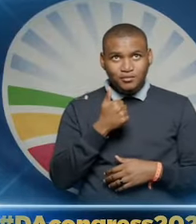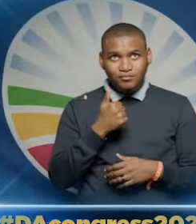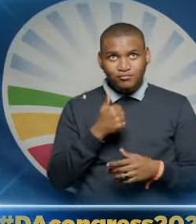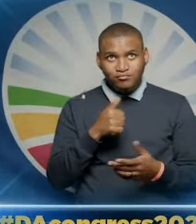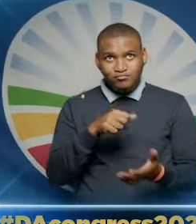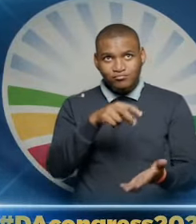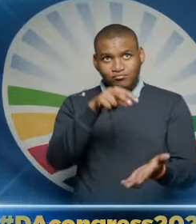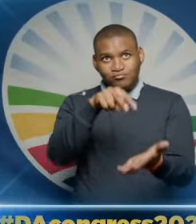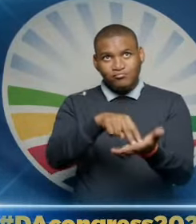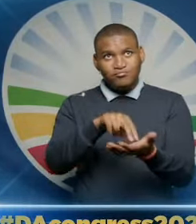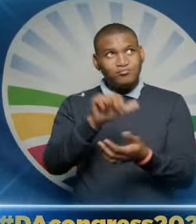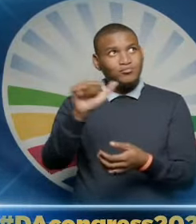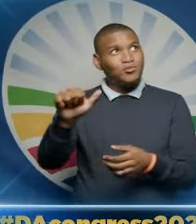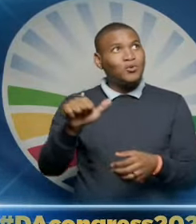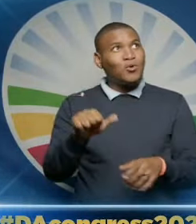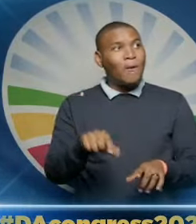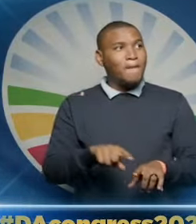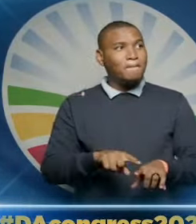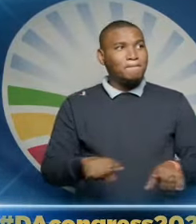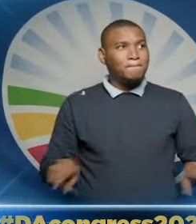cross over there?